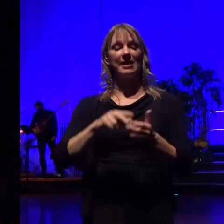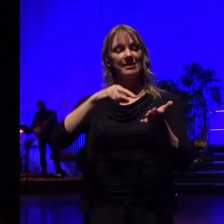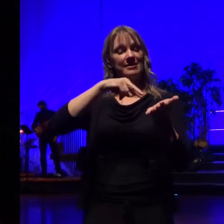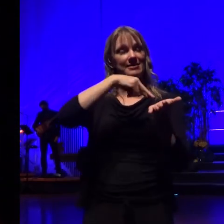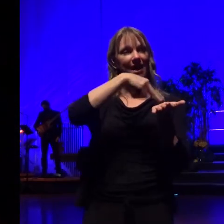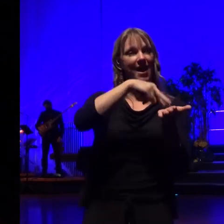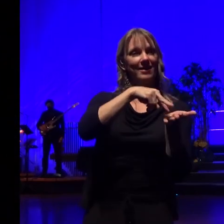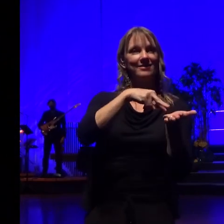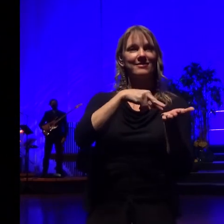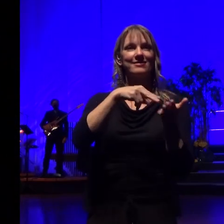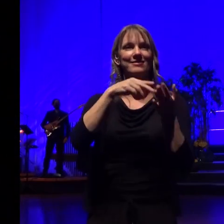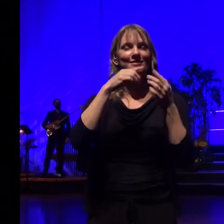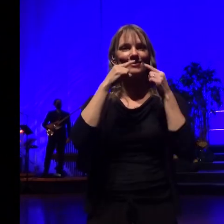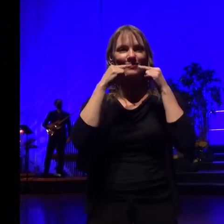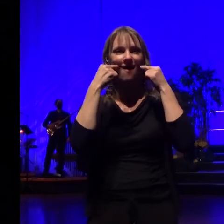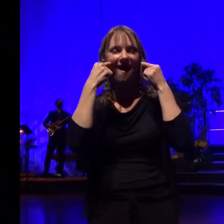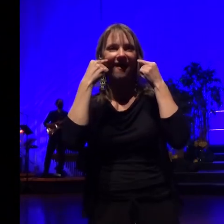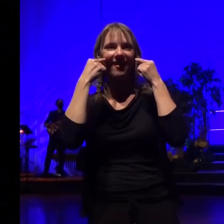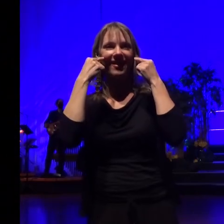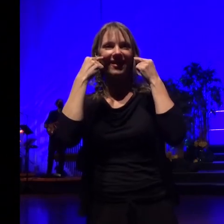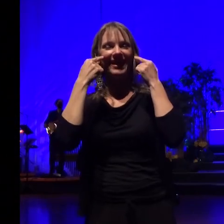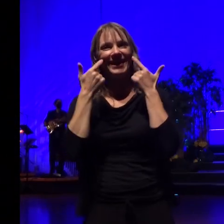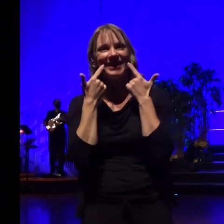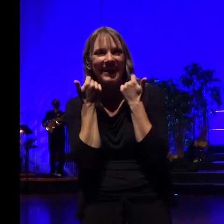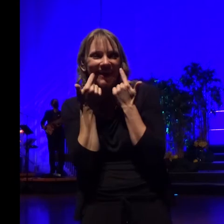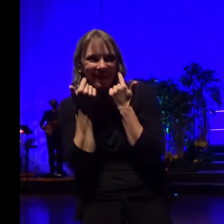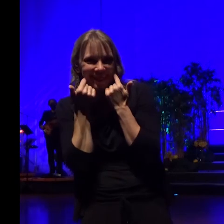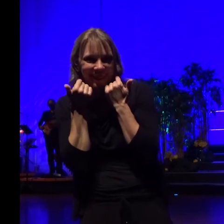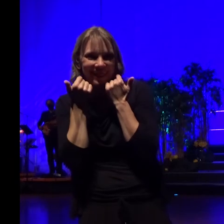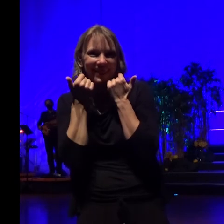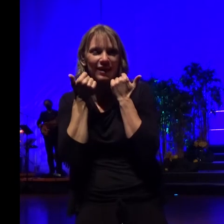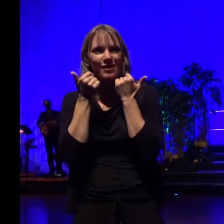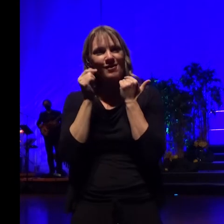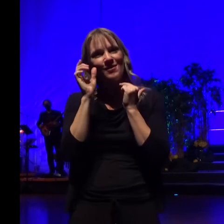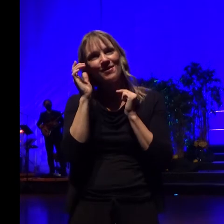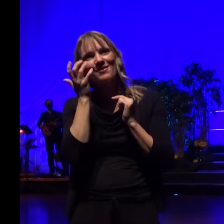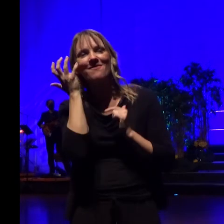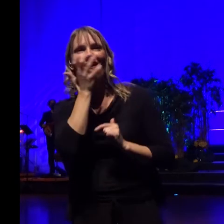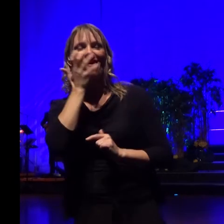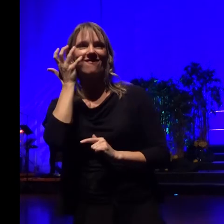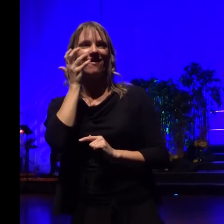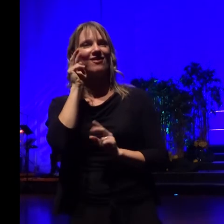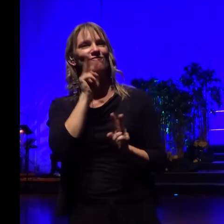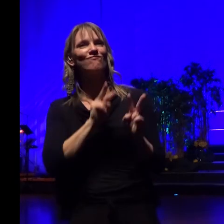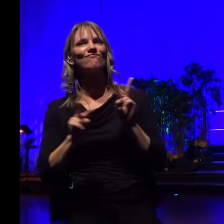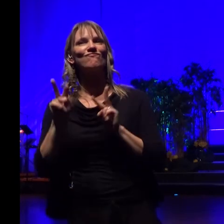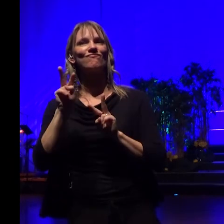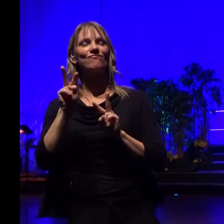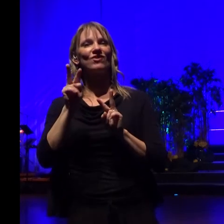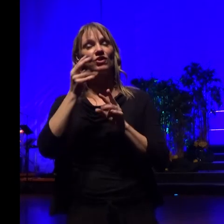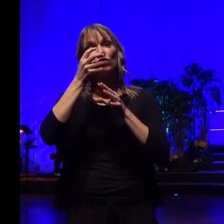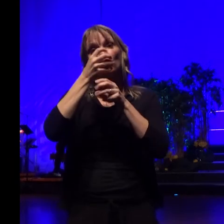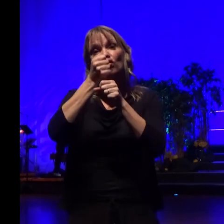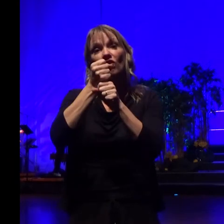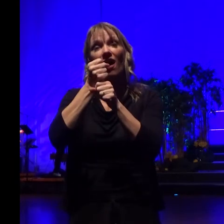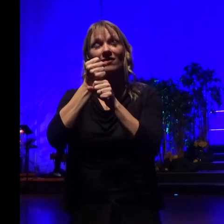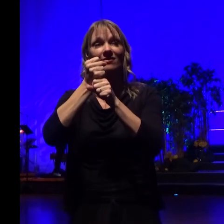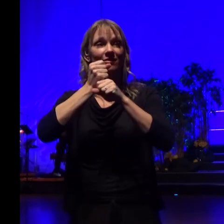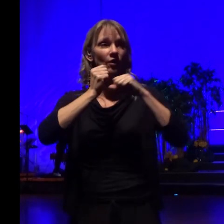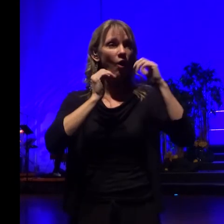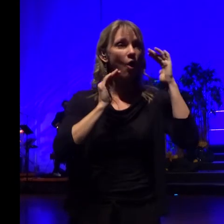Dance, smile, giggle, marvel. Trust,